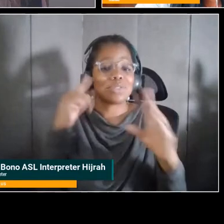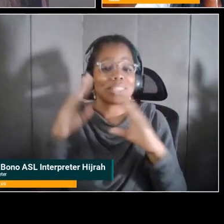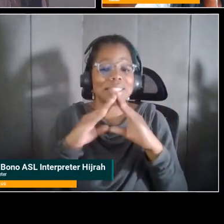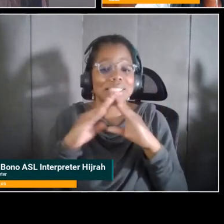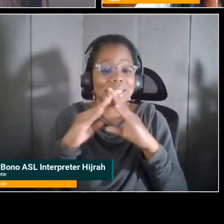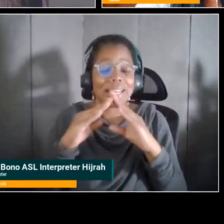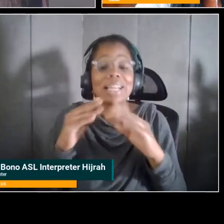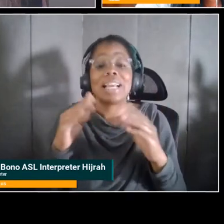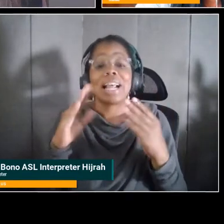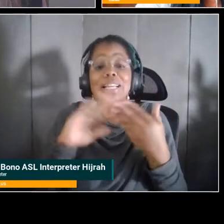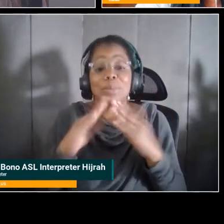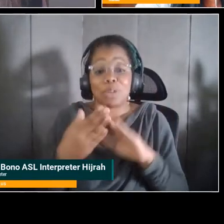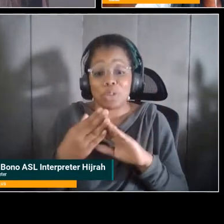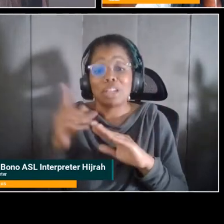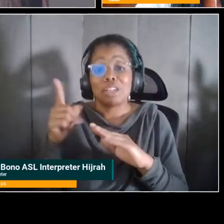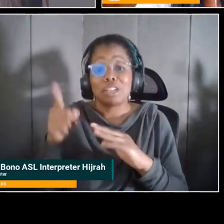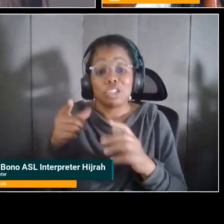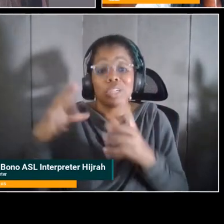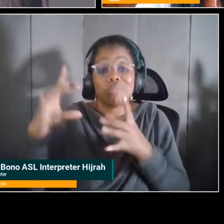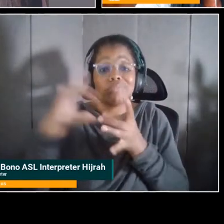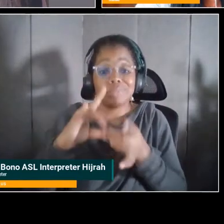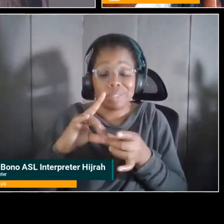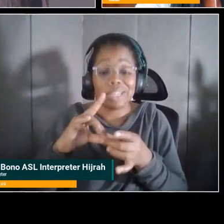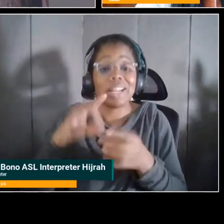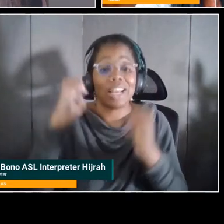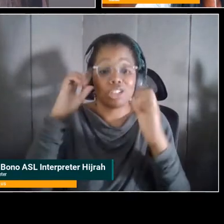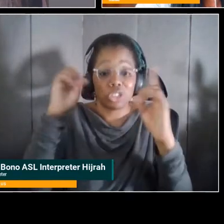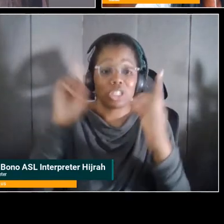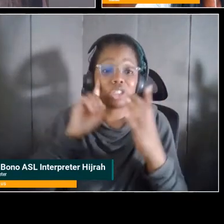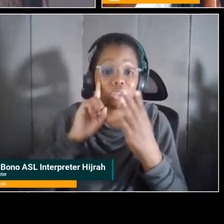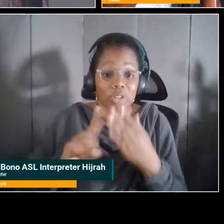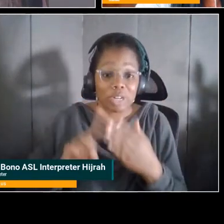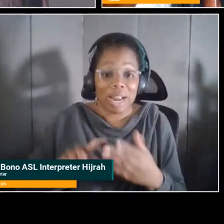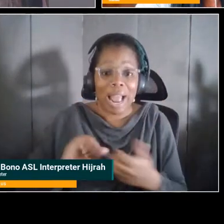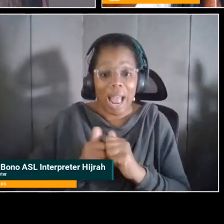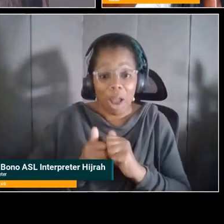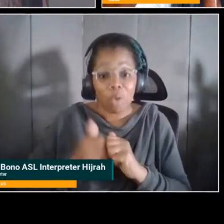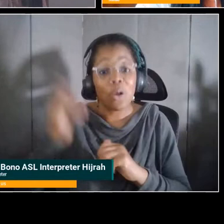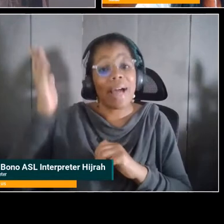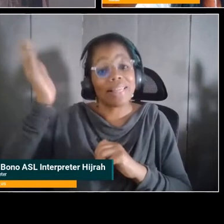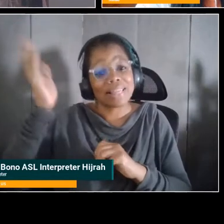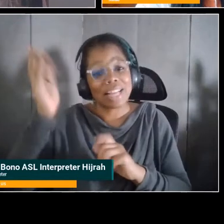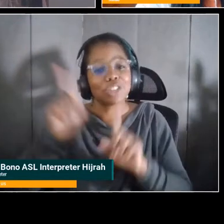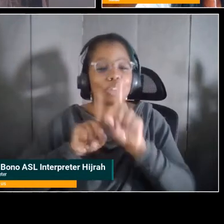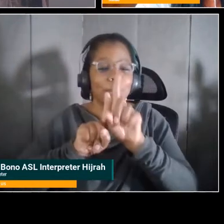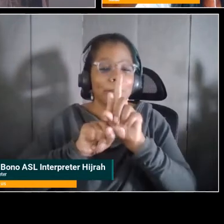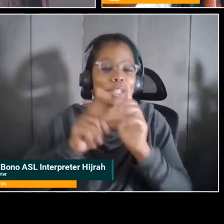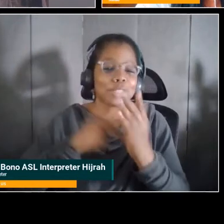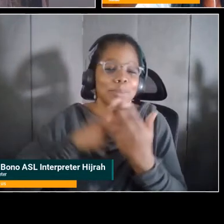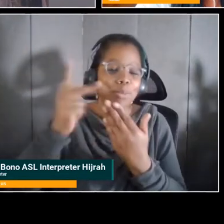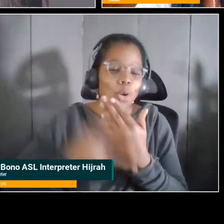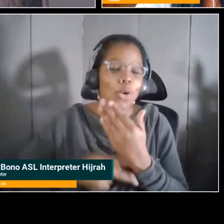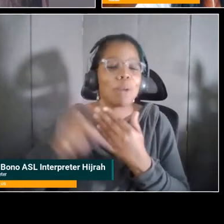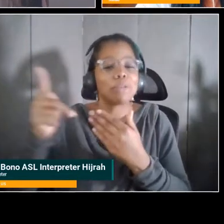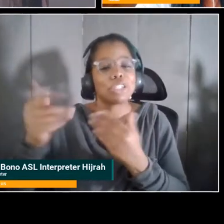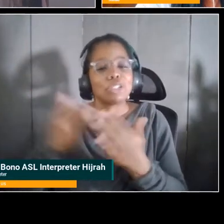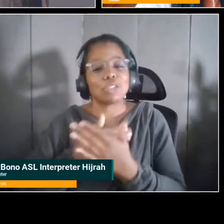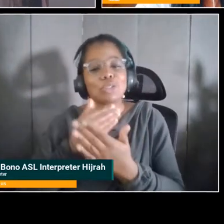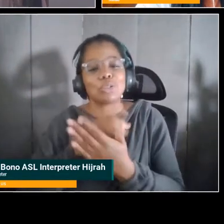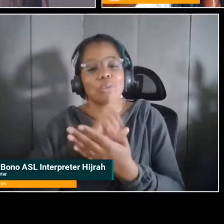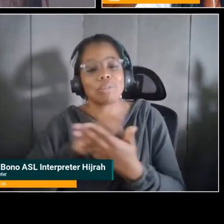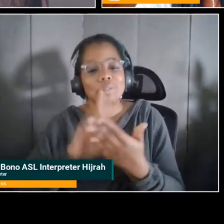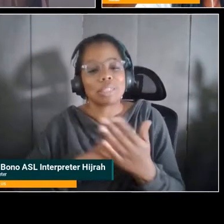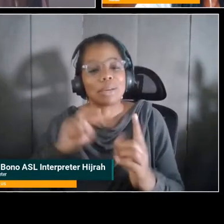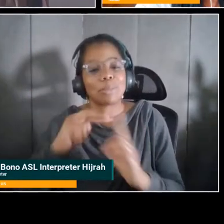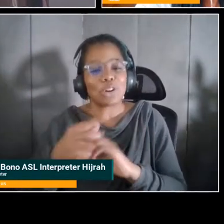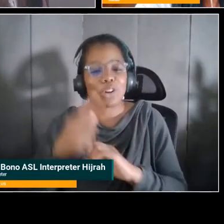maintains a close connection to education and research. Through lectures and mentorship programs, she brings new design perspectives to middle school, high school,